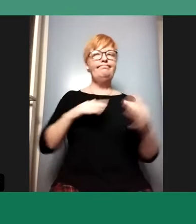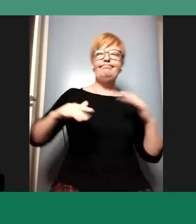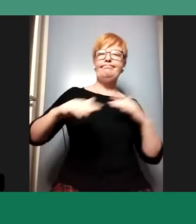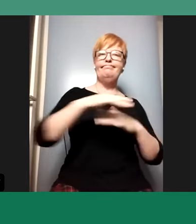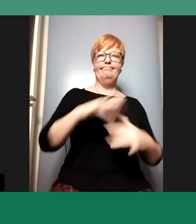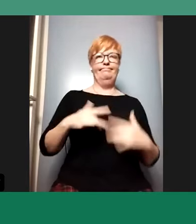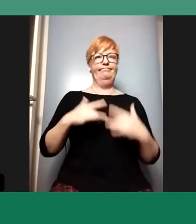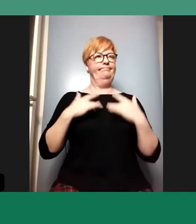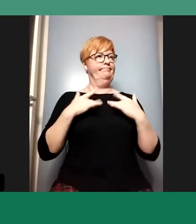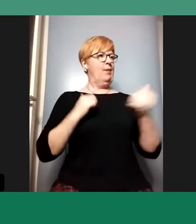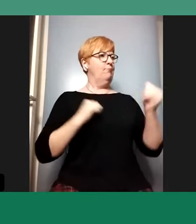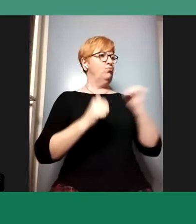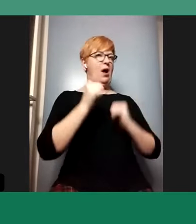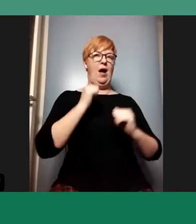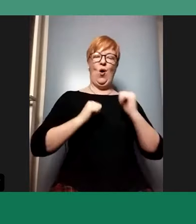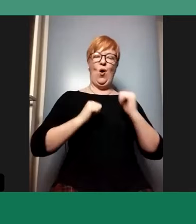that generation felt